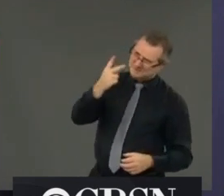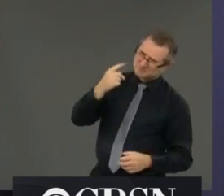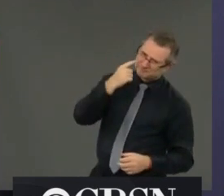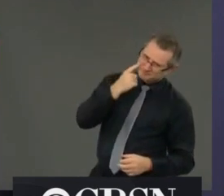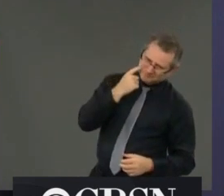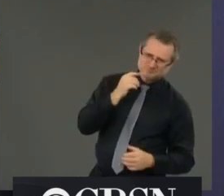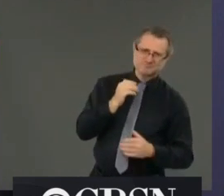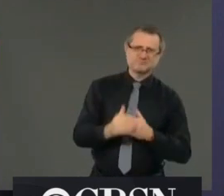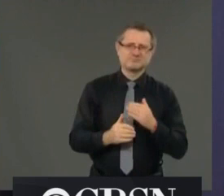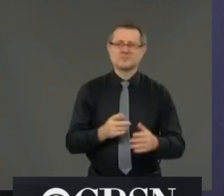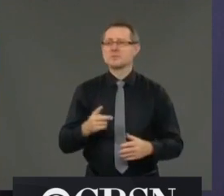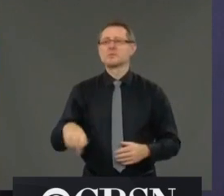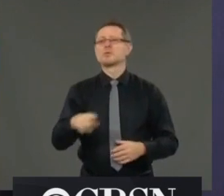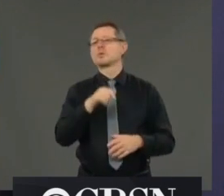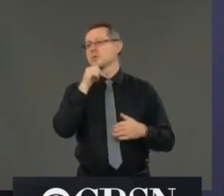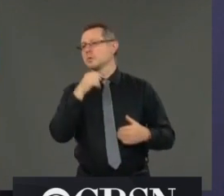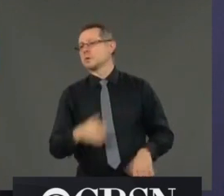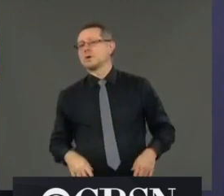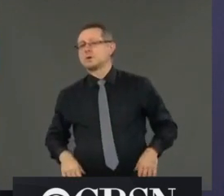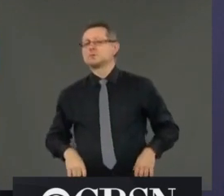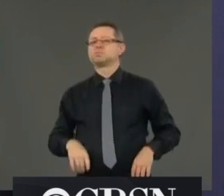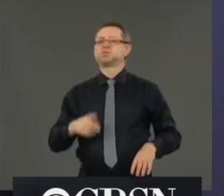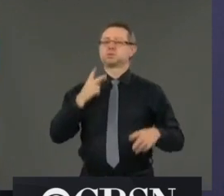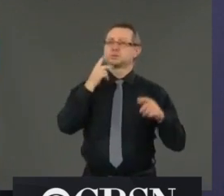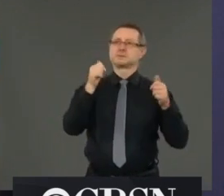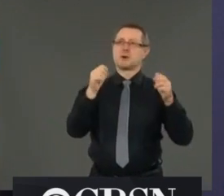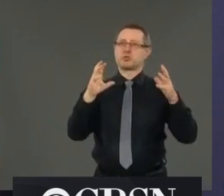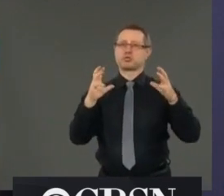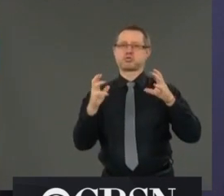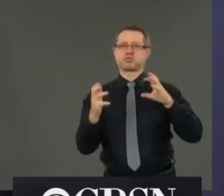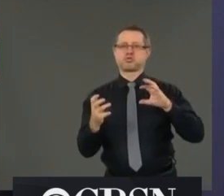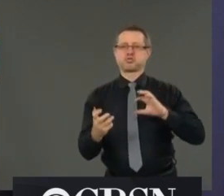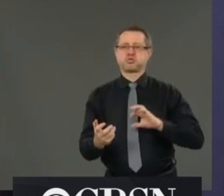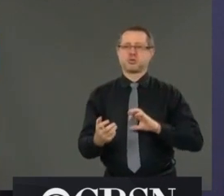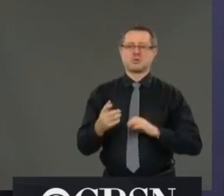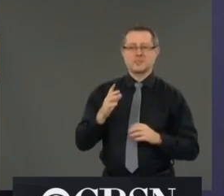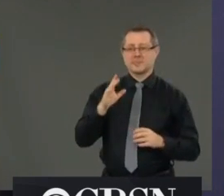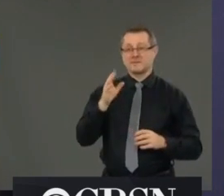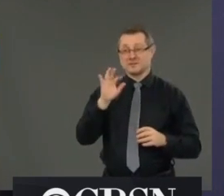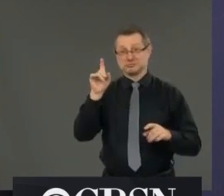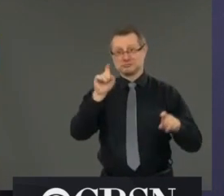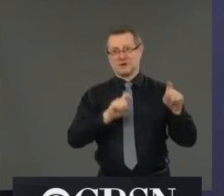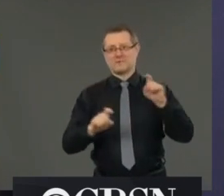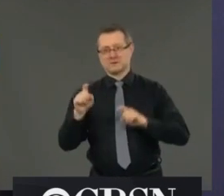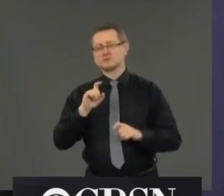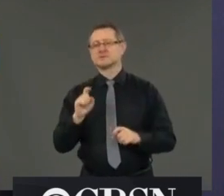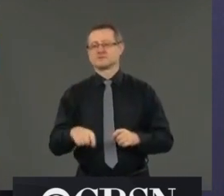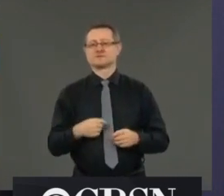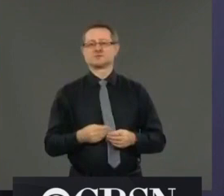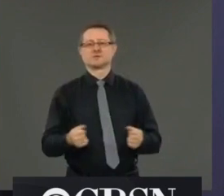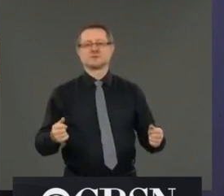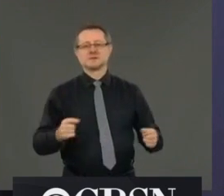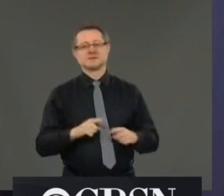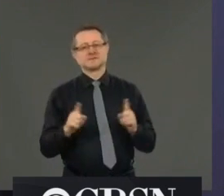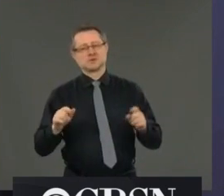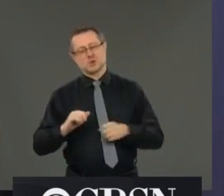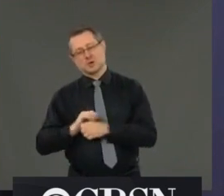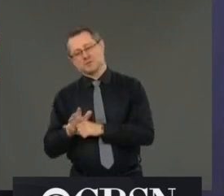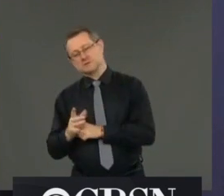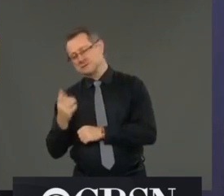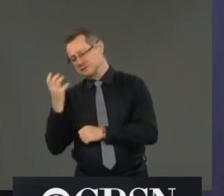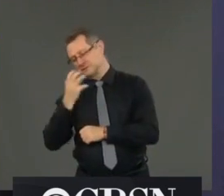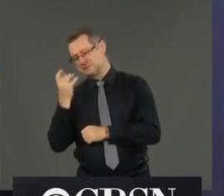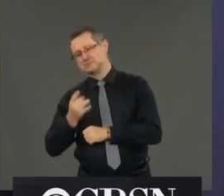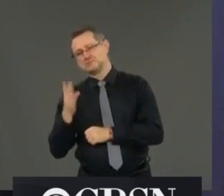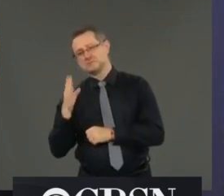to see deterioration. And graffiti is something we can handle. We're not talking about curing COVID. Get the graffiti